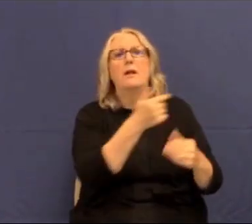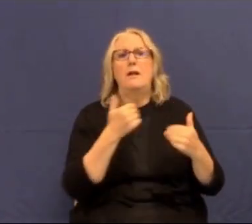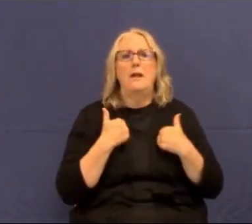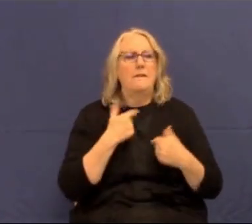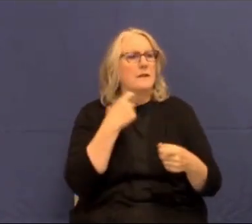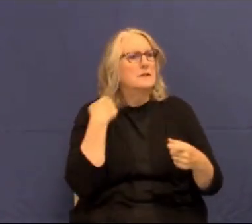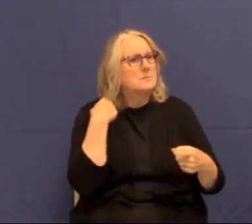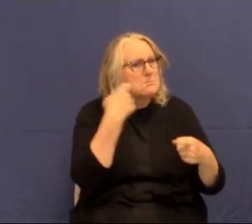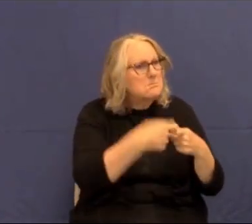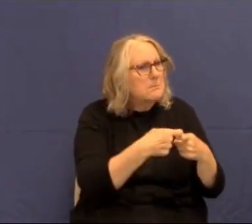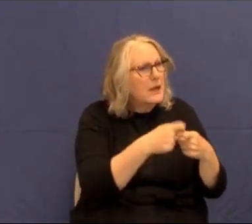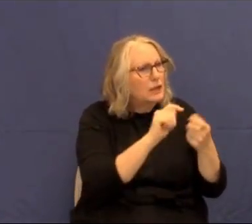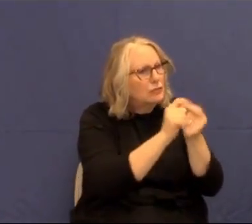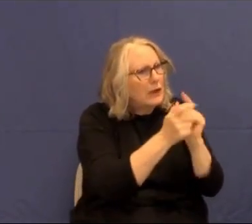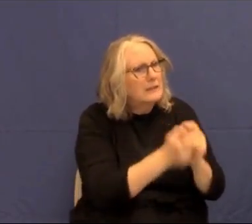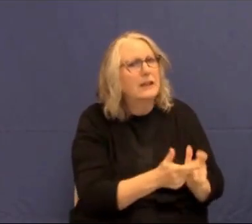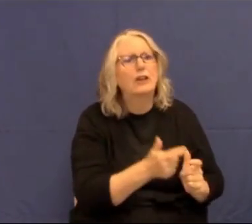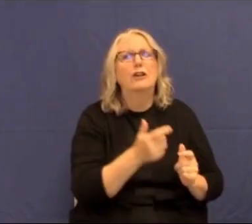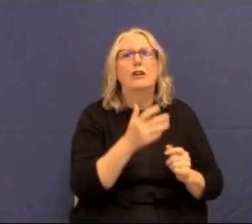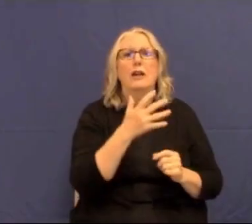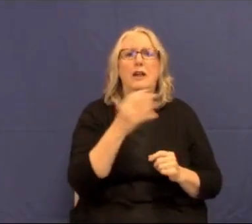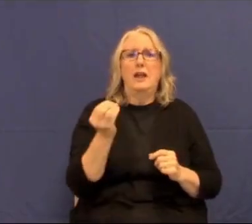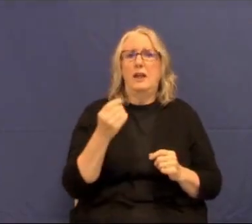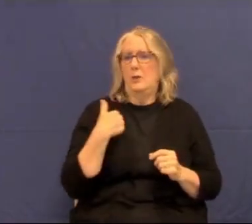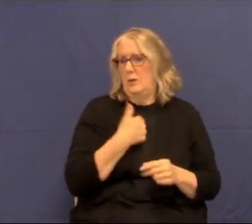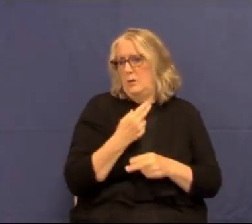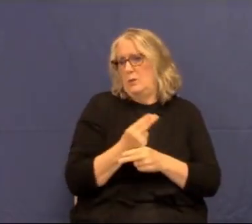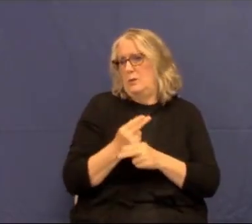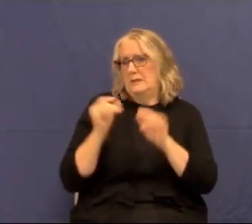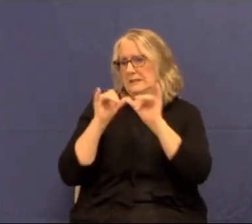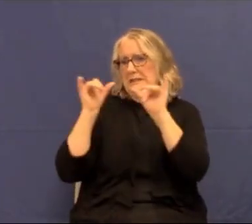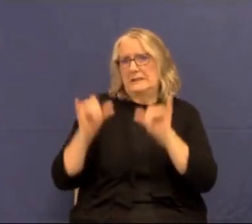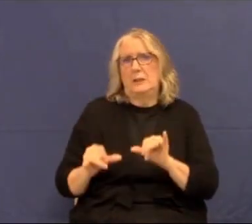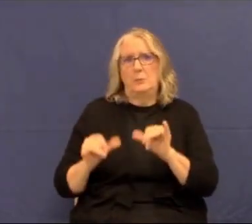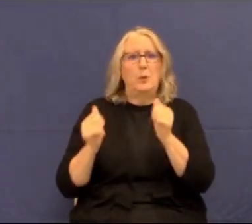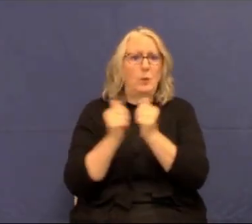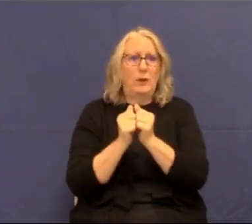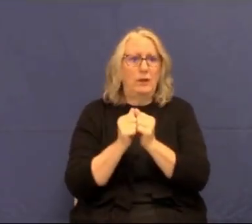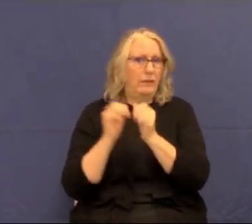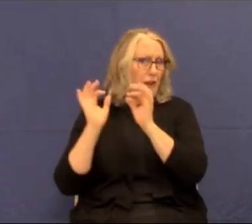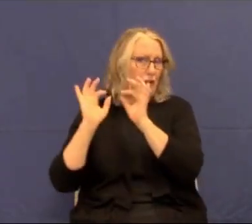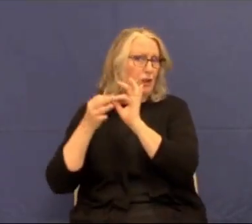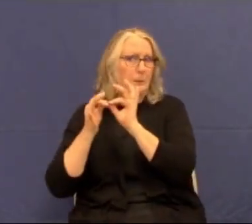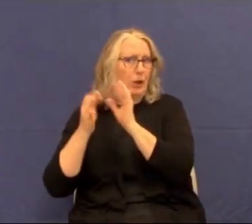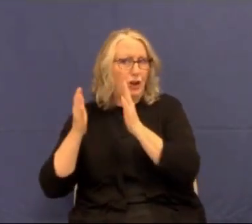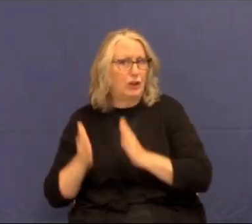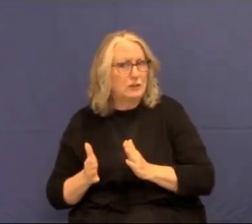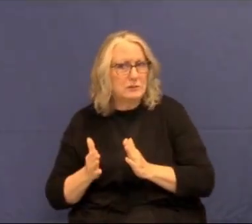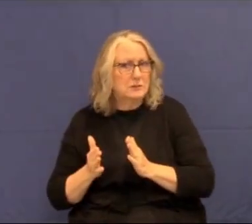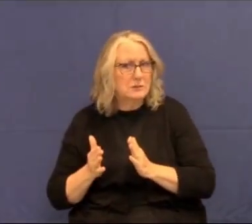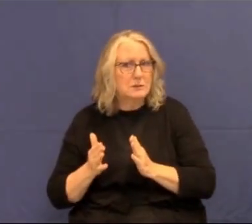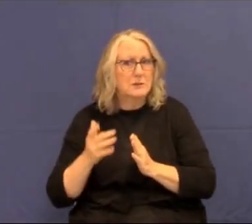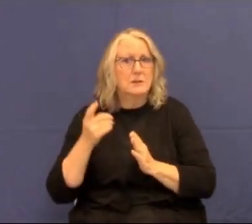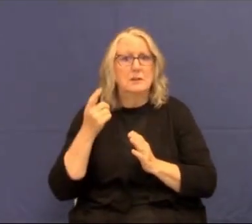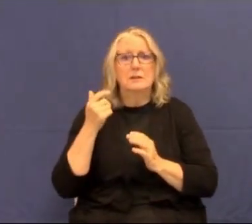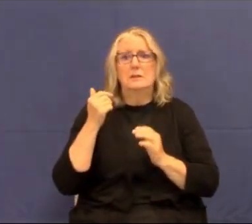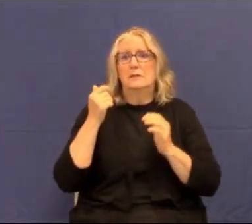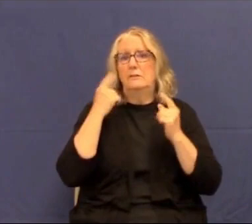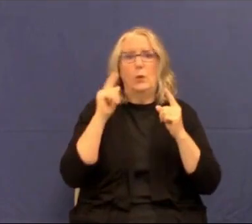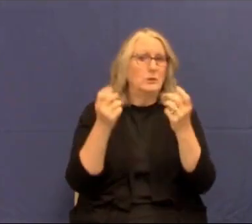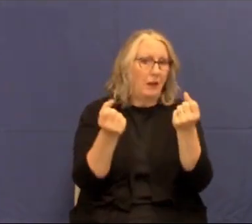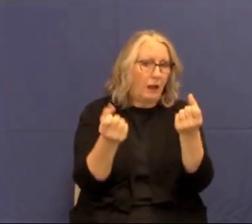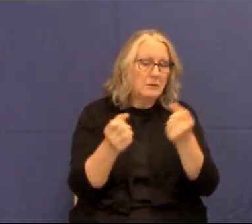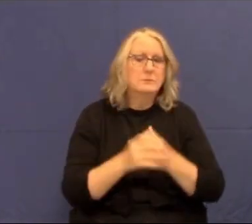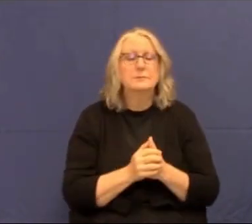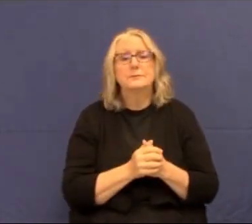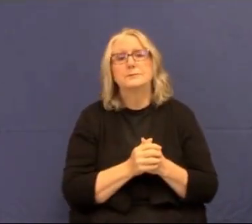we have Spanish translators, but we also, on the system that we use, there's also a translation system for people that